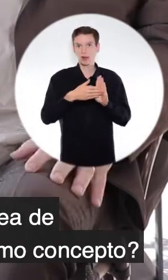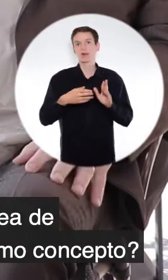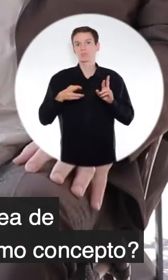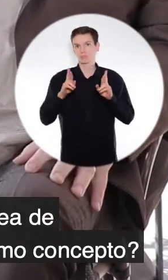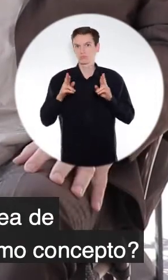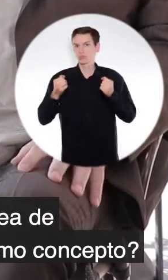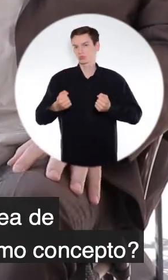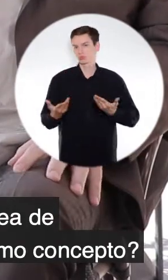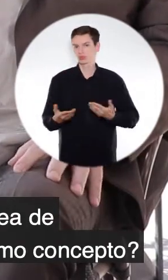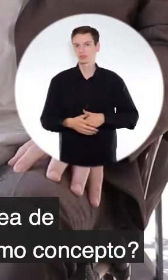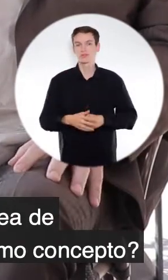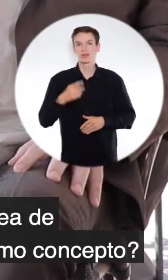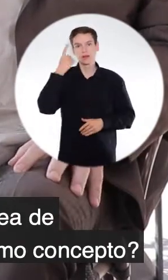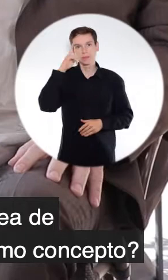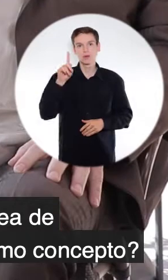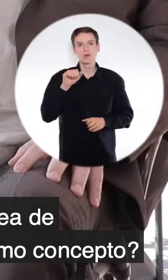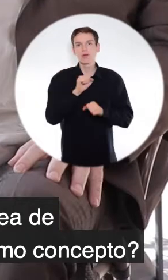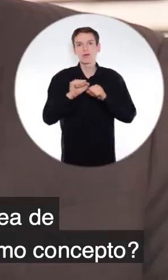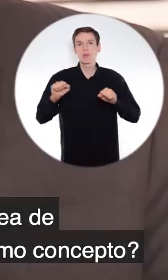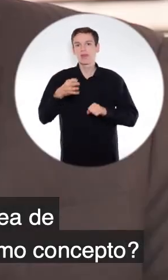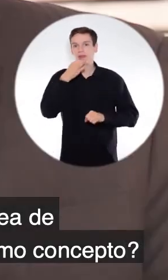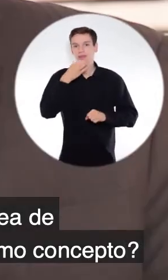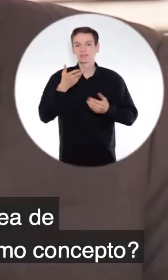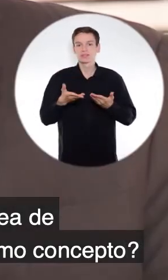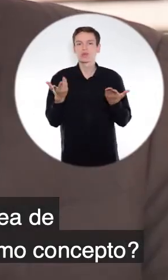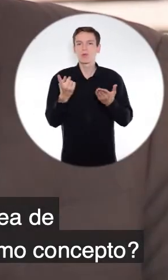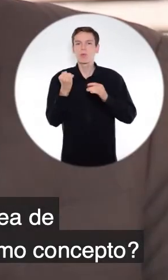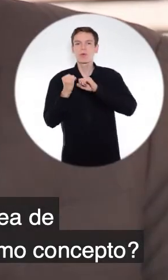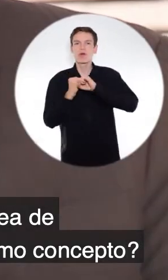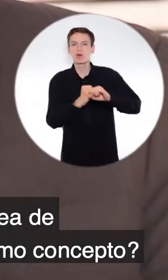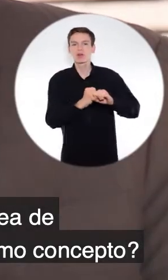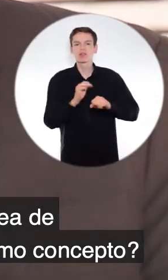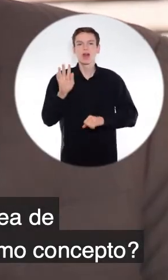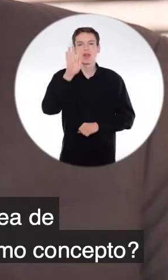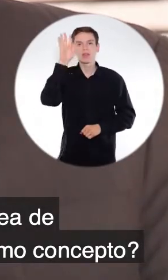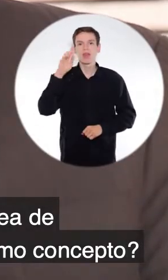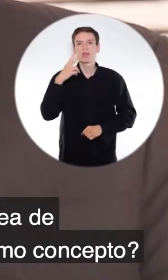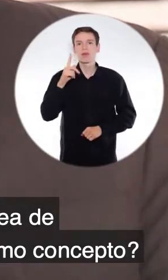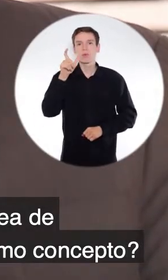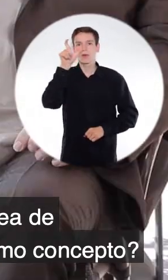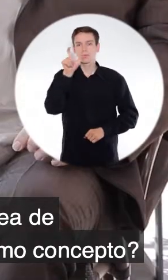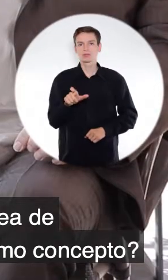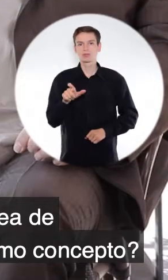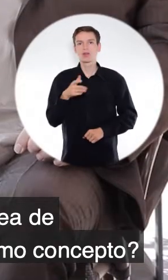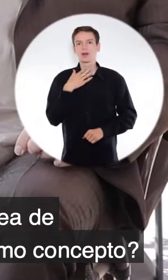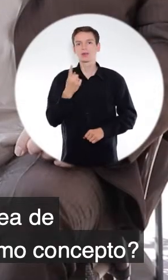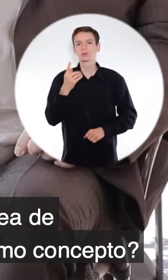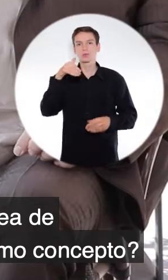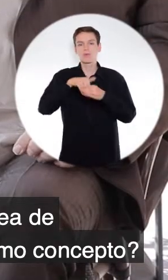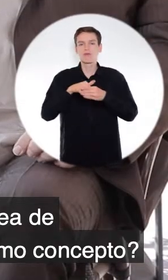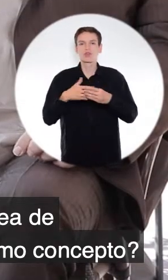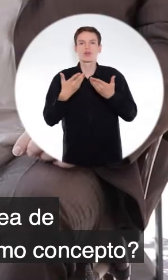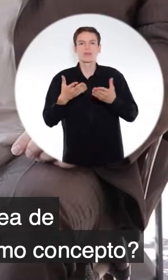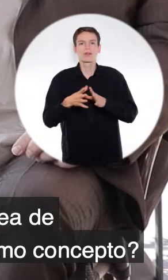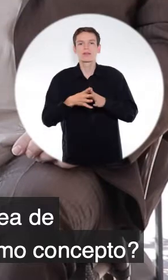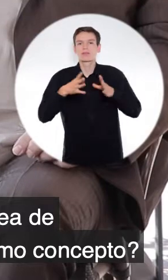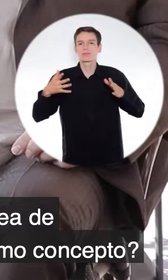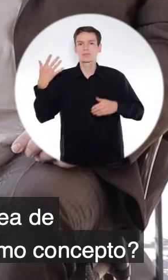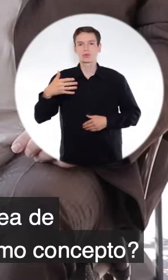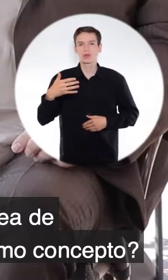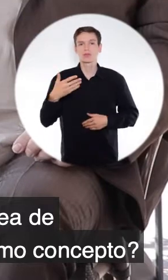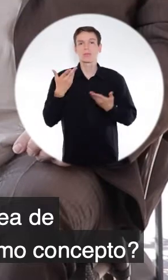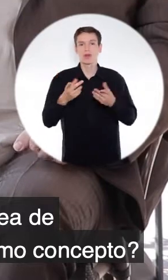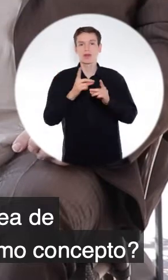wouldn't that be considered to be something that goes against the notion of one person, one vote, that's so important